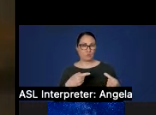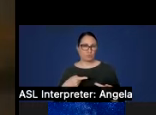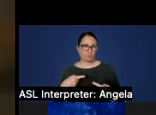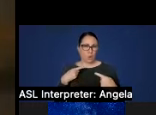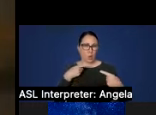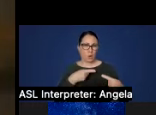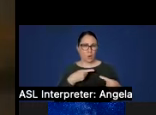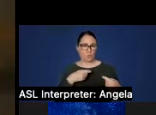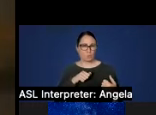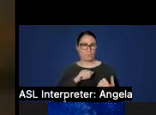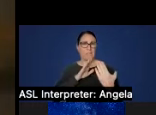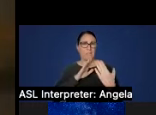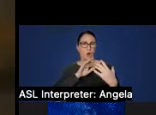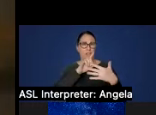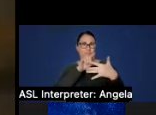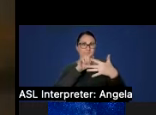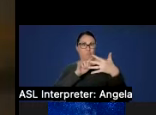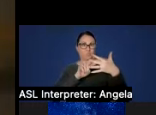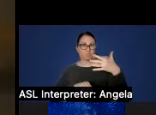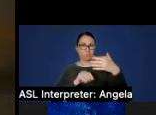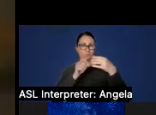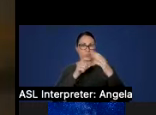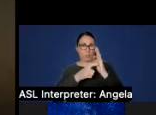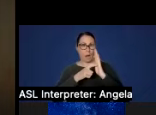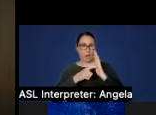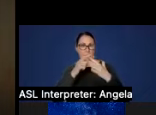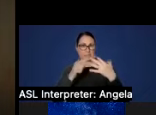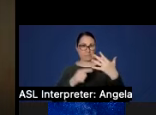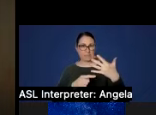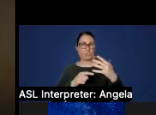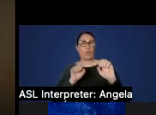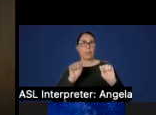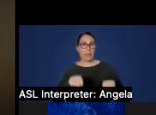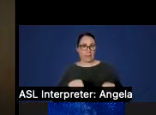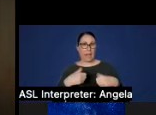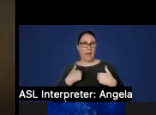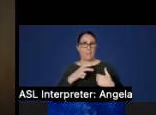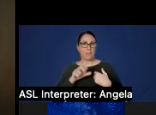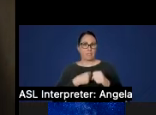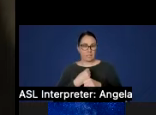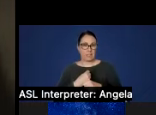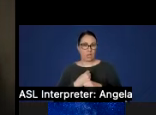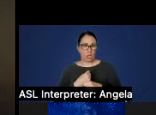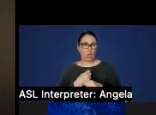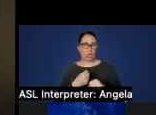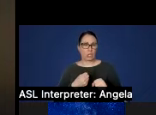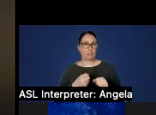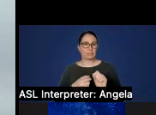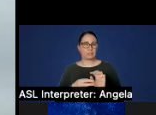requirements so that they can actually exercise that 3-year sentence. And it's expensive, and so most tribes can't afford